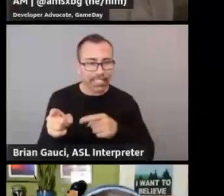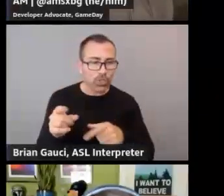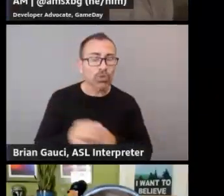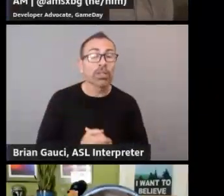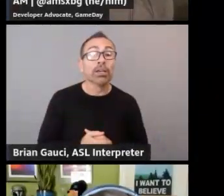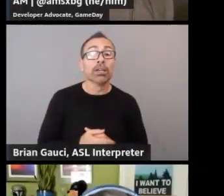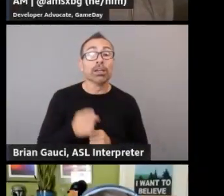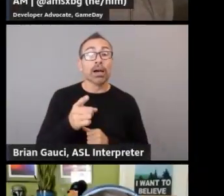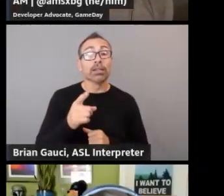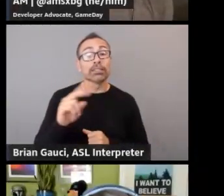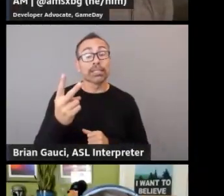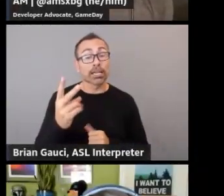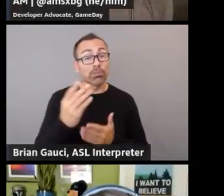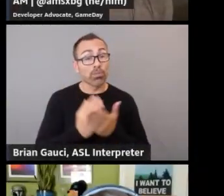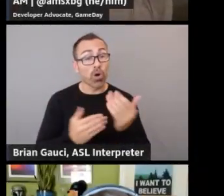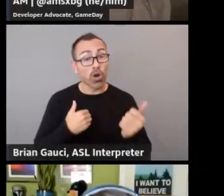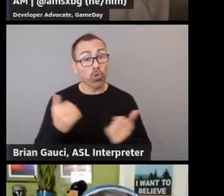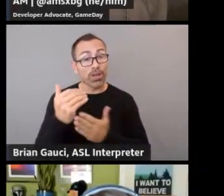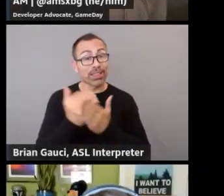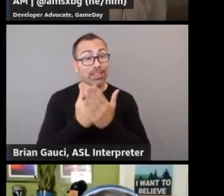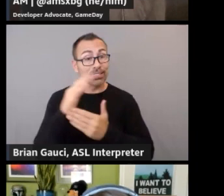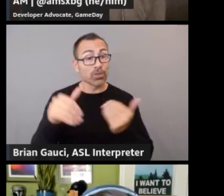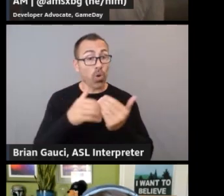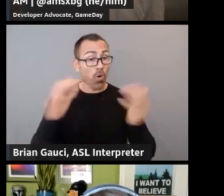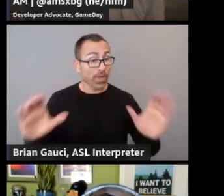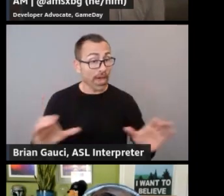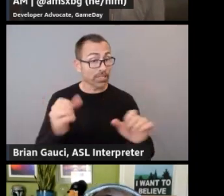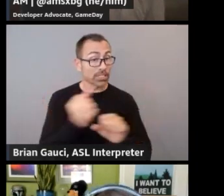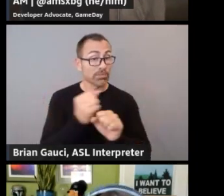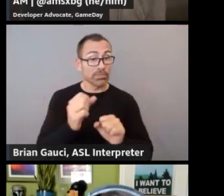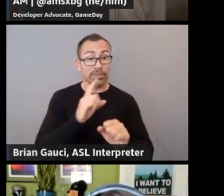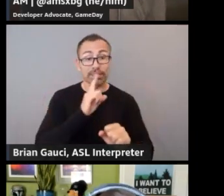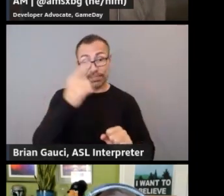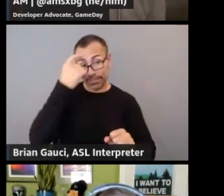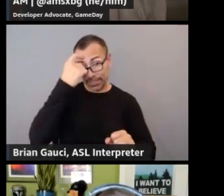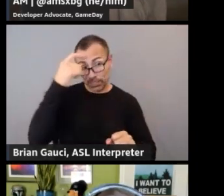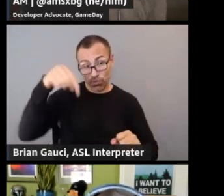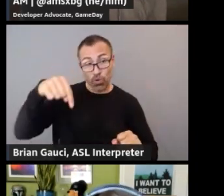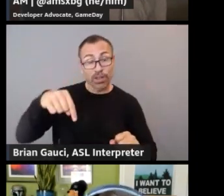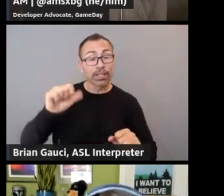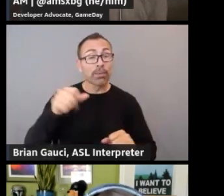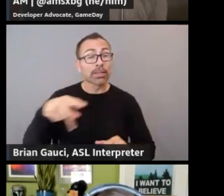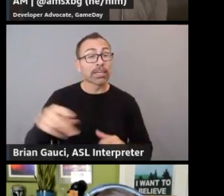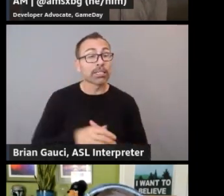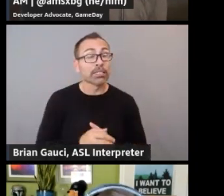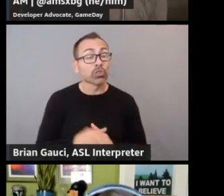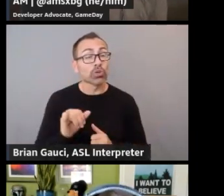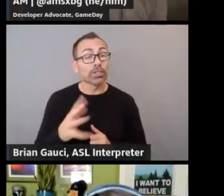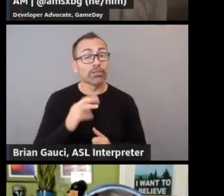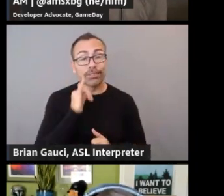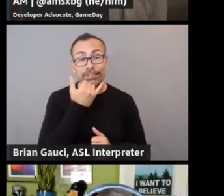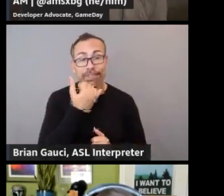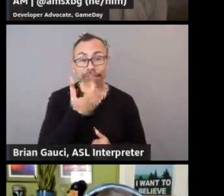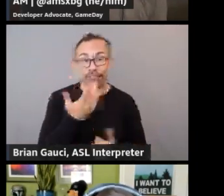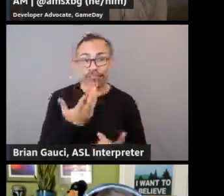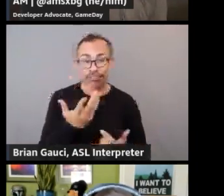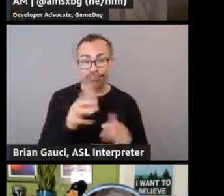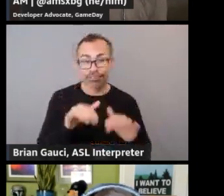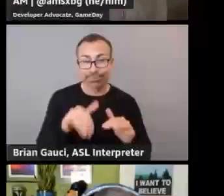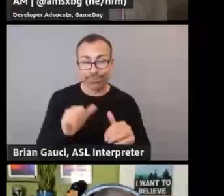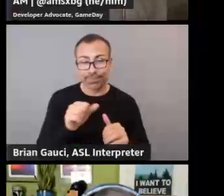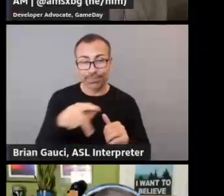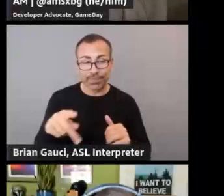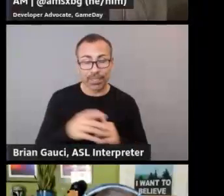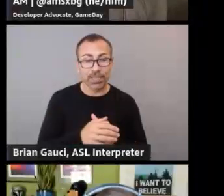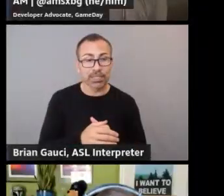we list all of the actions that make sense for our application. This way, when you mistype an action, which will result in not the